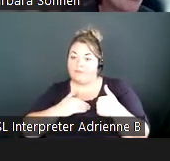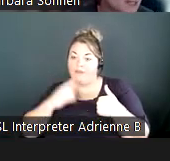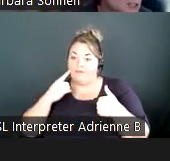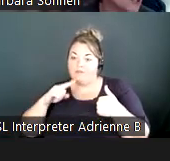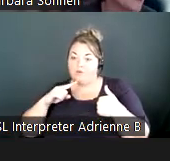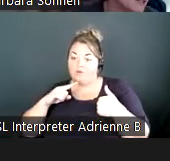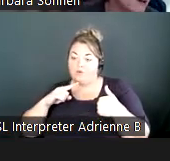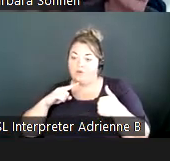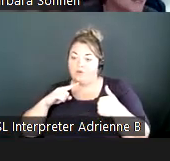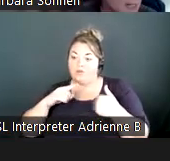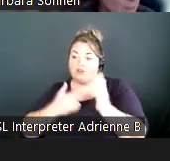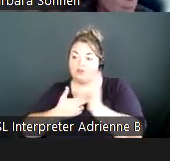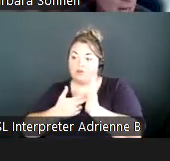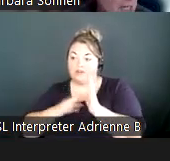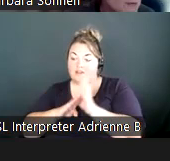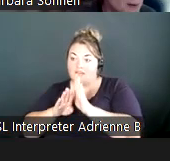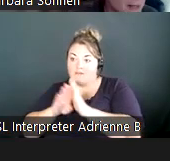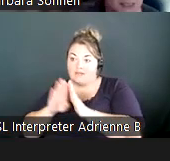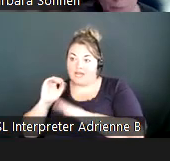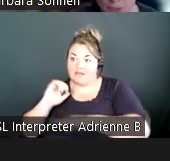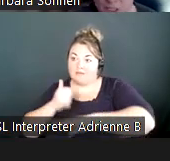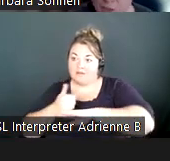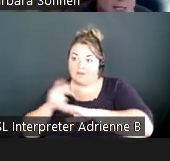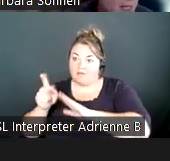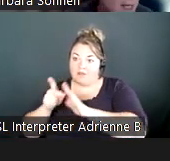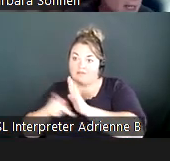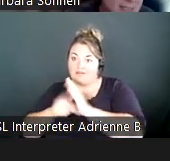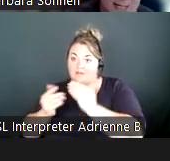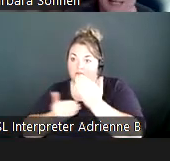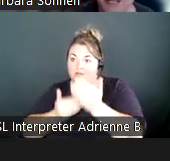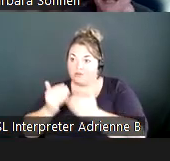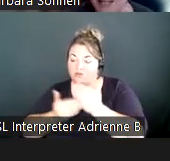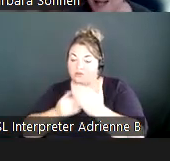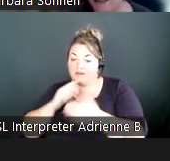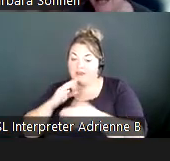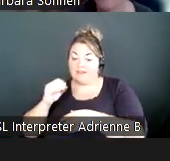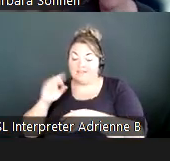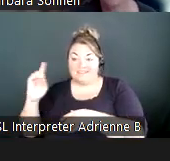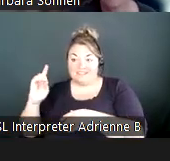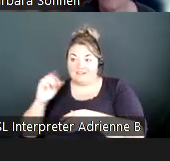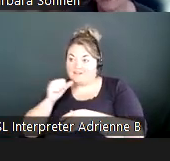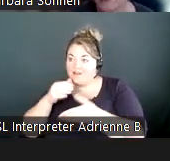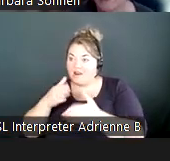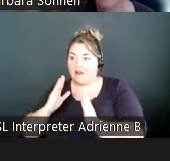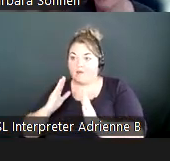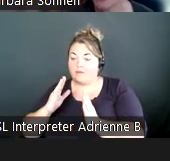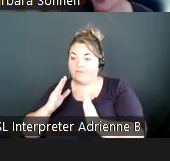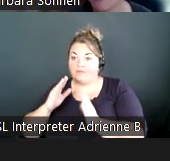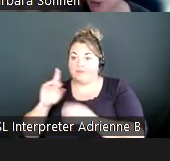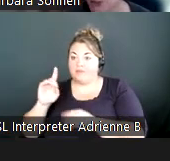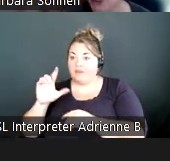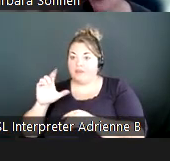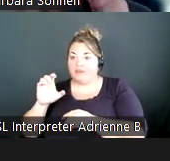for ensuring the development and implementation of the policies and procedures. In D, it is not allowing